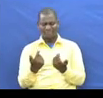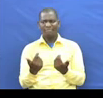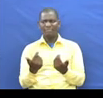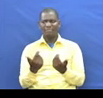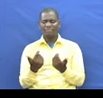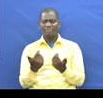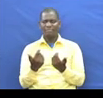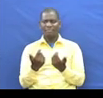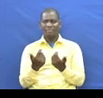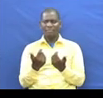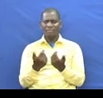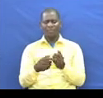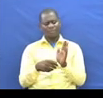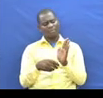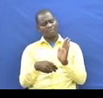2, 1.